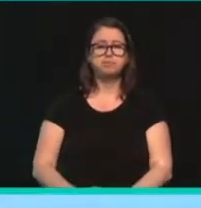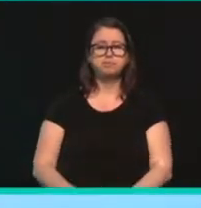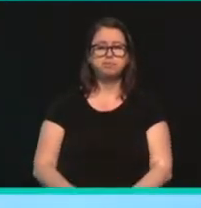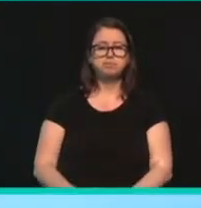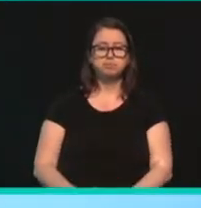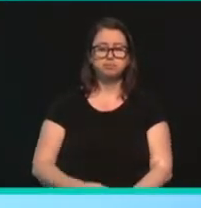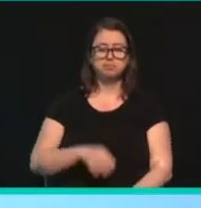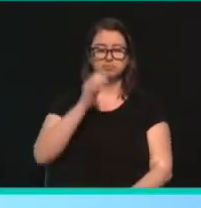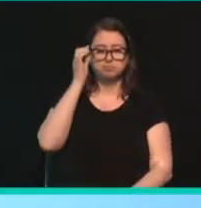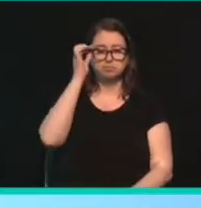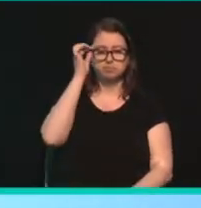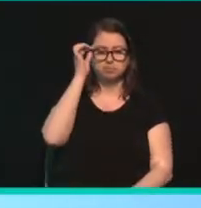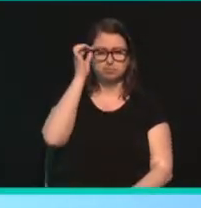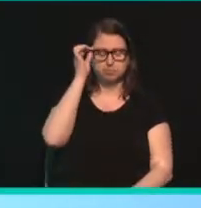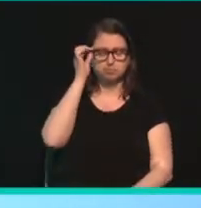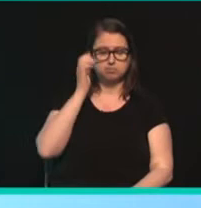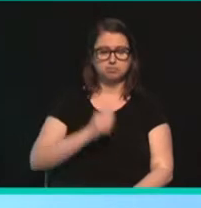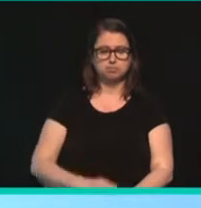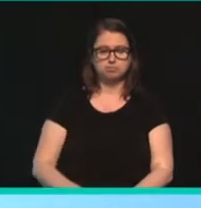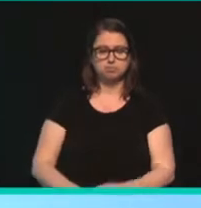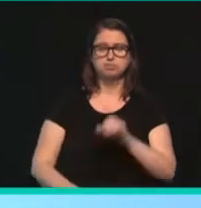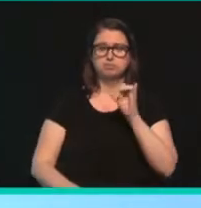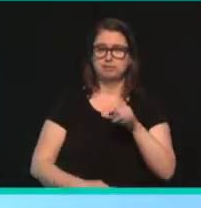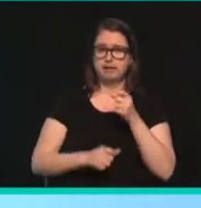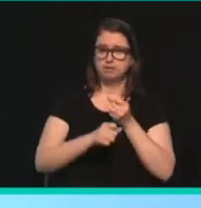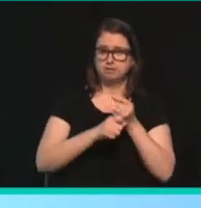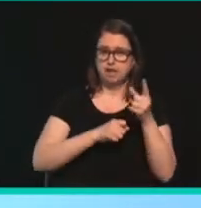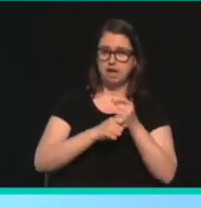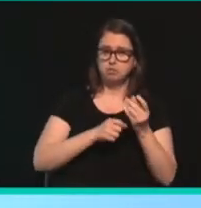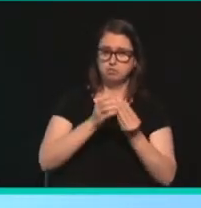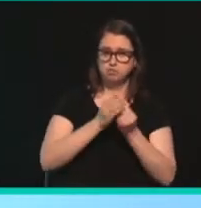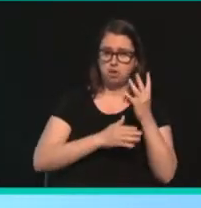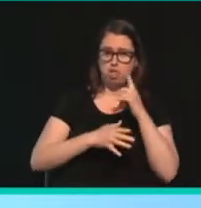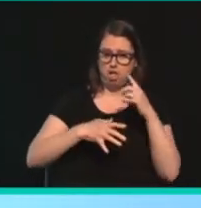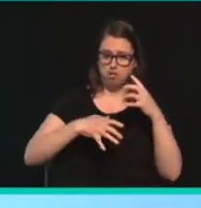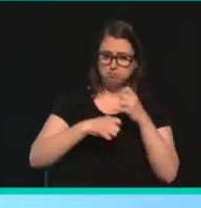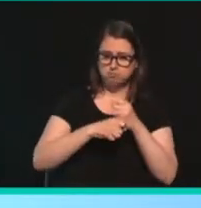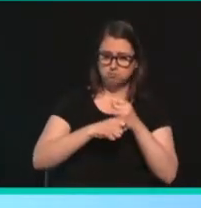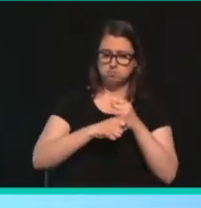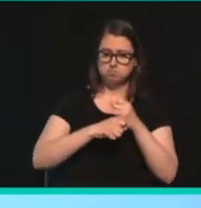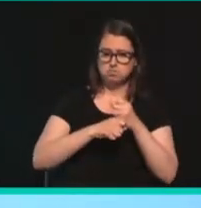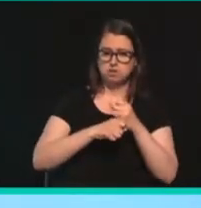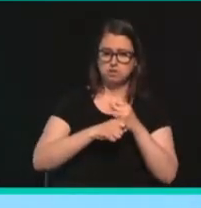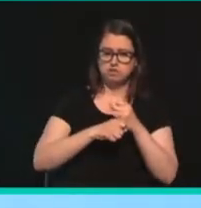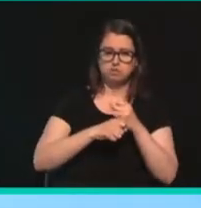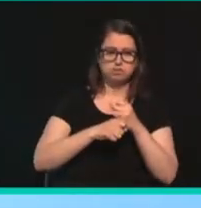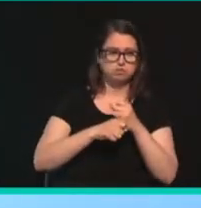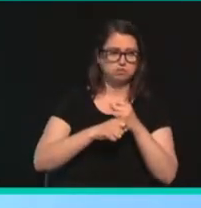That's a compounded annual growth rate of 40%.